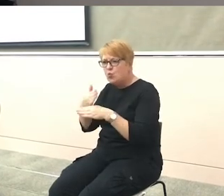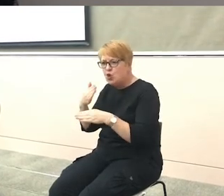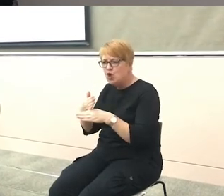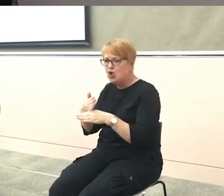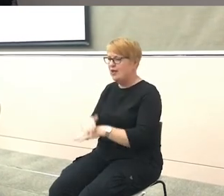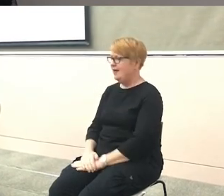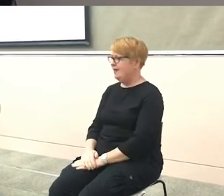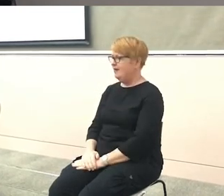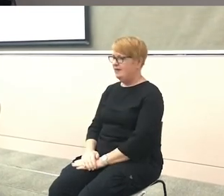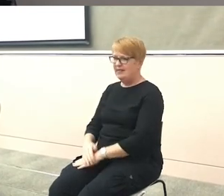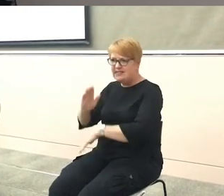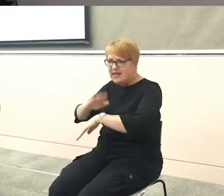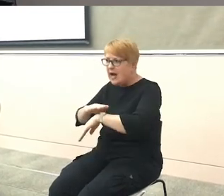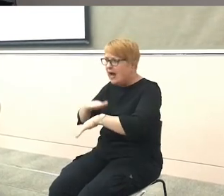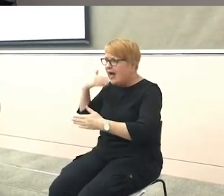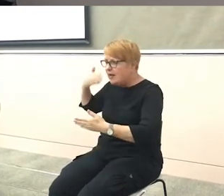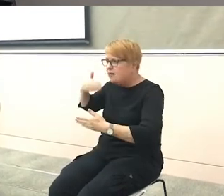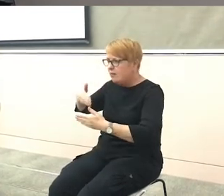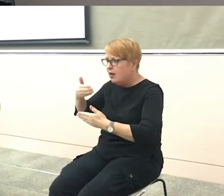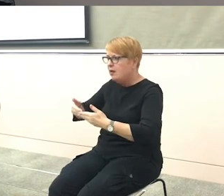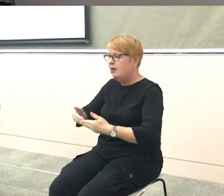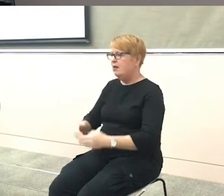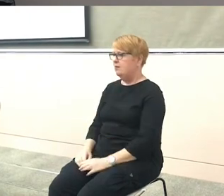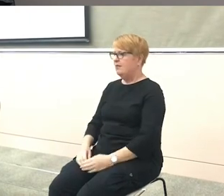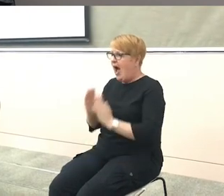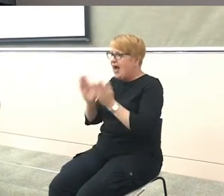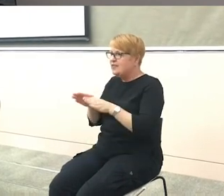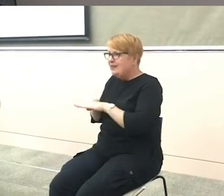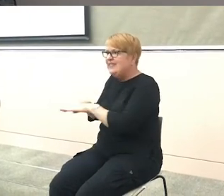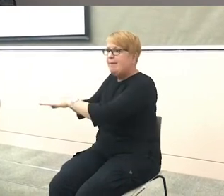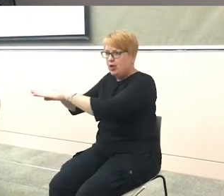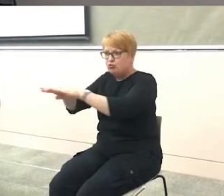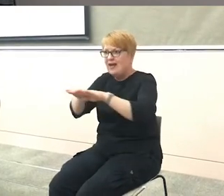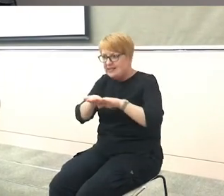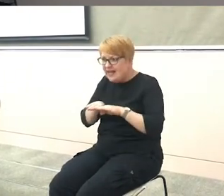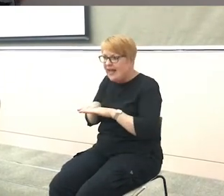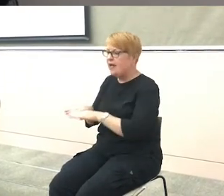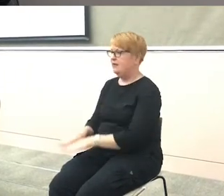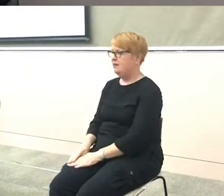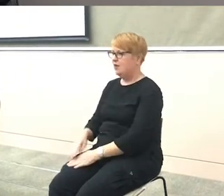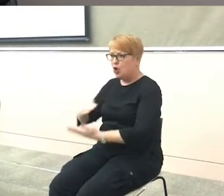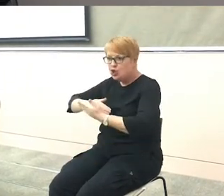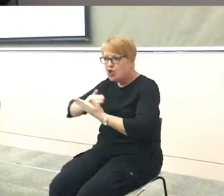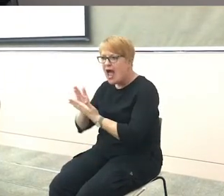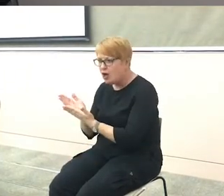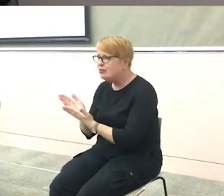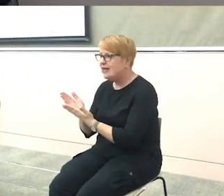how it has to be really democratic, it's kind of very sharing and everything, and I suppose